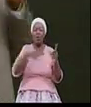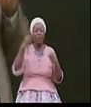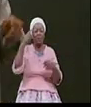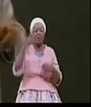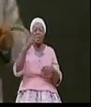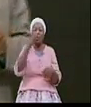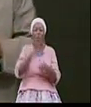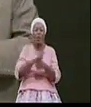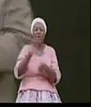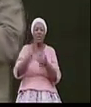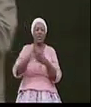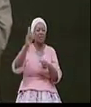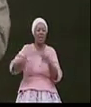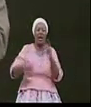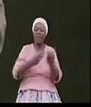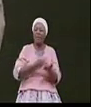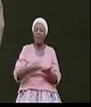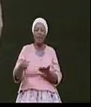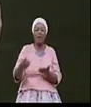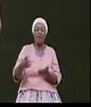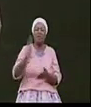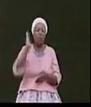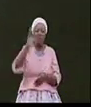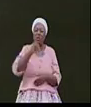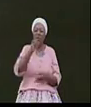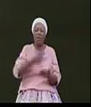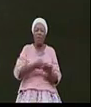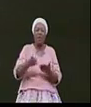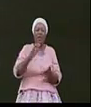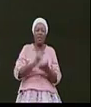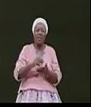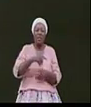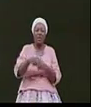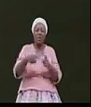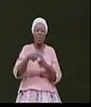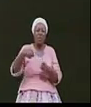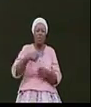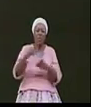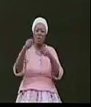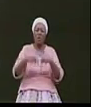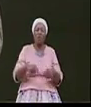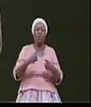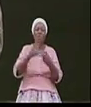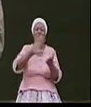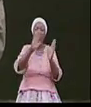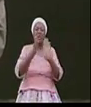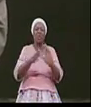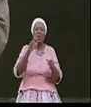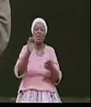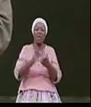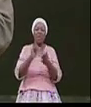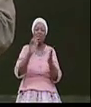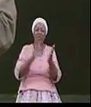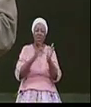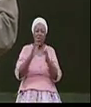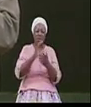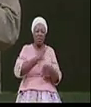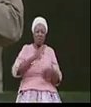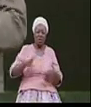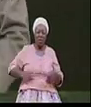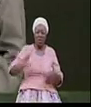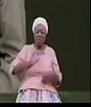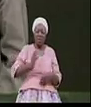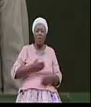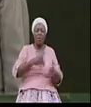that cannot fail, will not fail, that when we come before you, that Jesus Christ, our